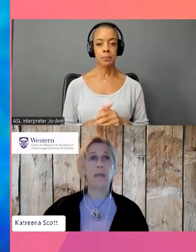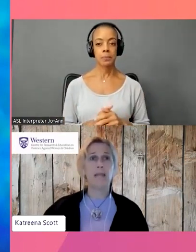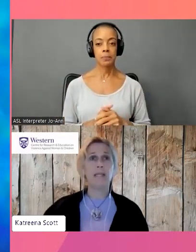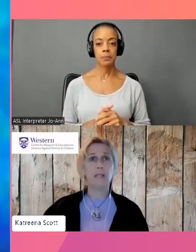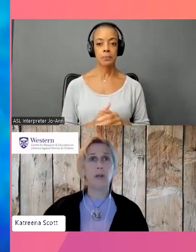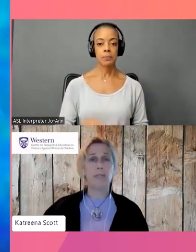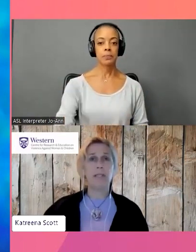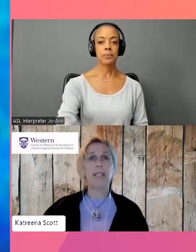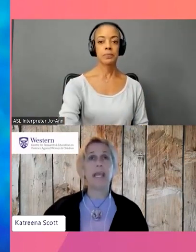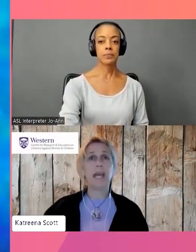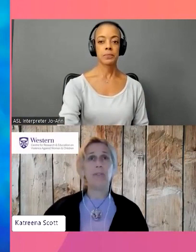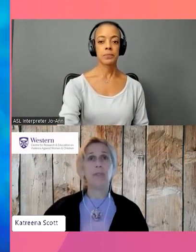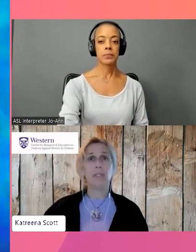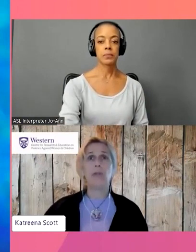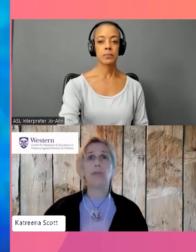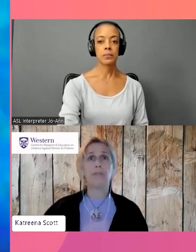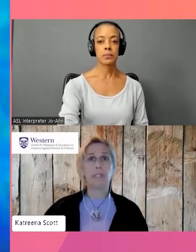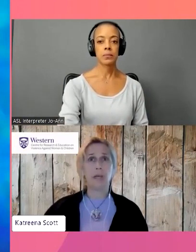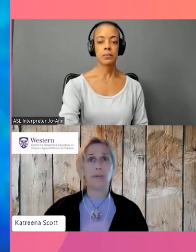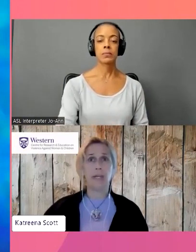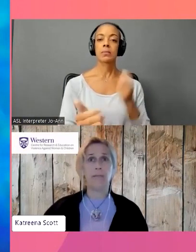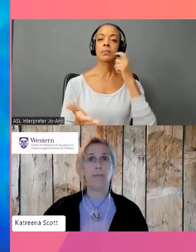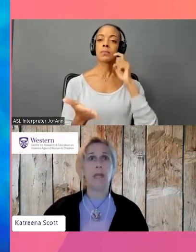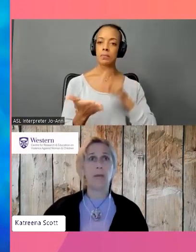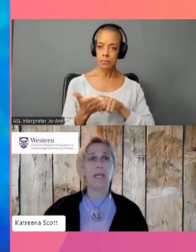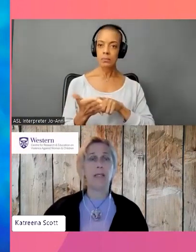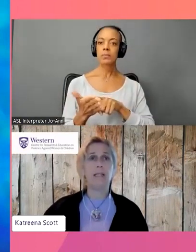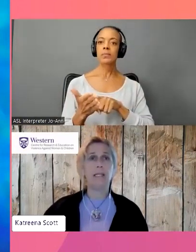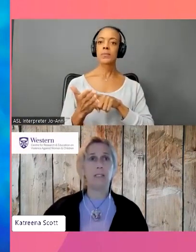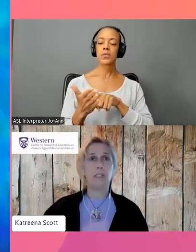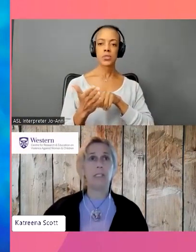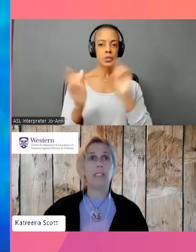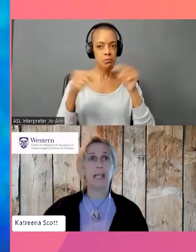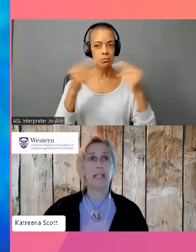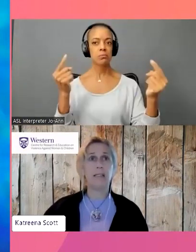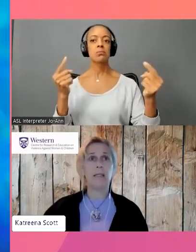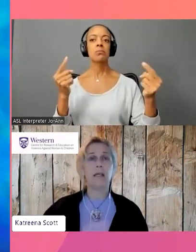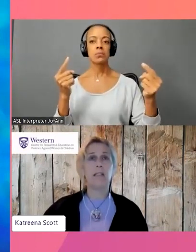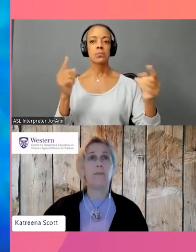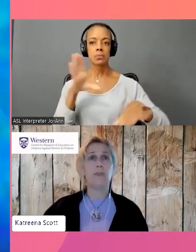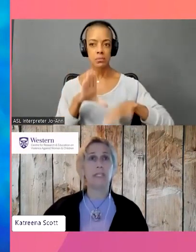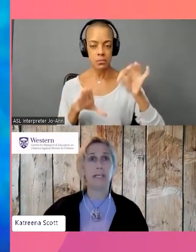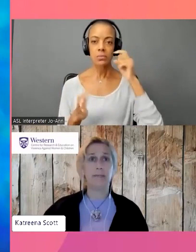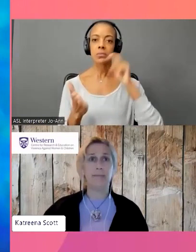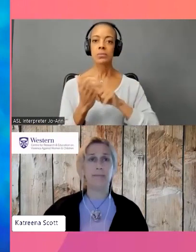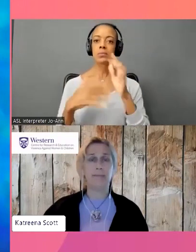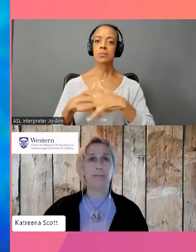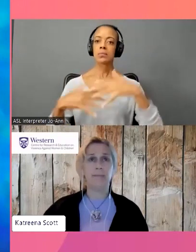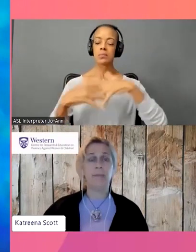We make this acknowledgement to counter the doctrine of discovery and recognize Indigenous lands and